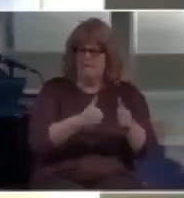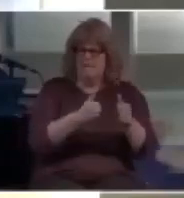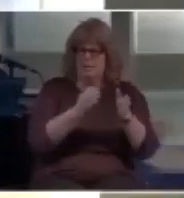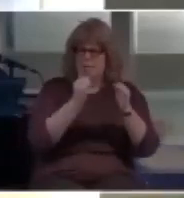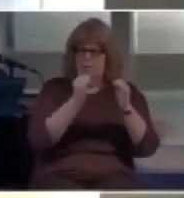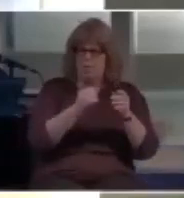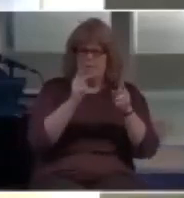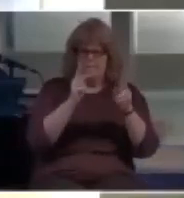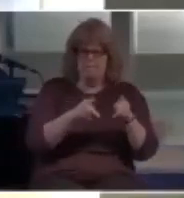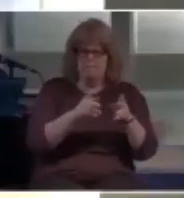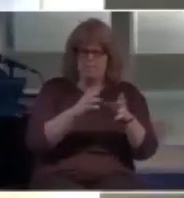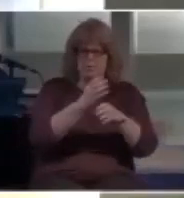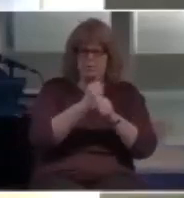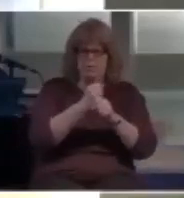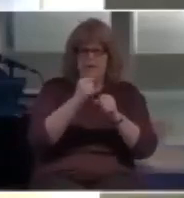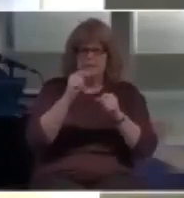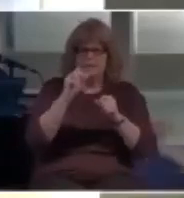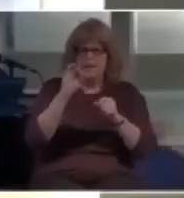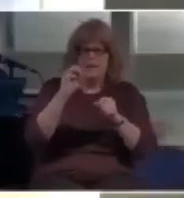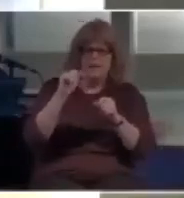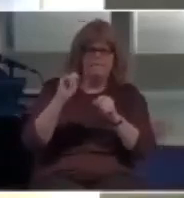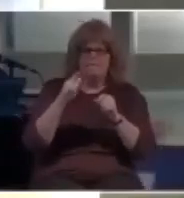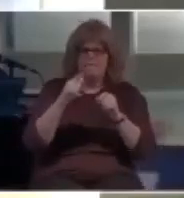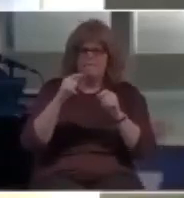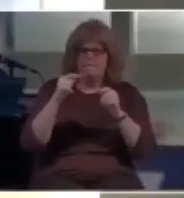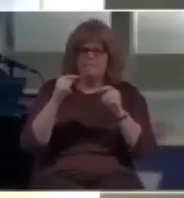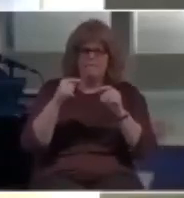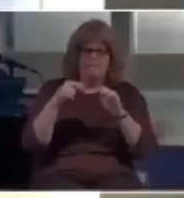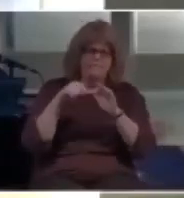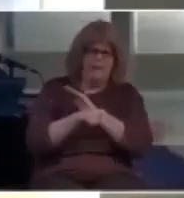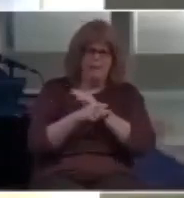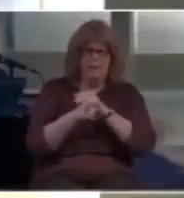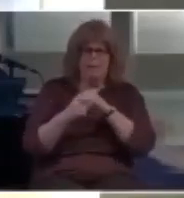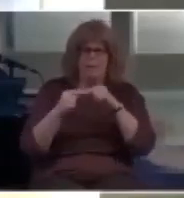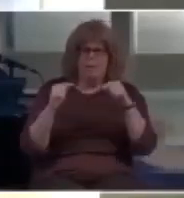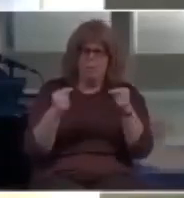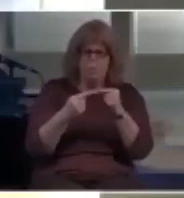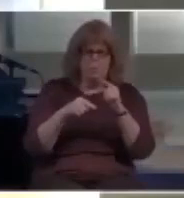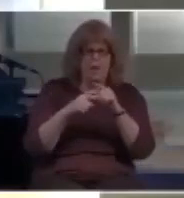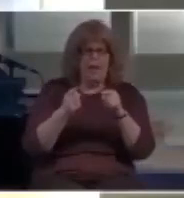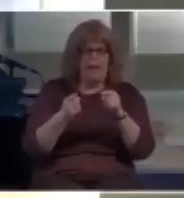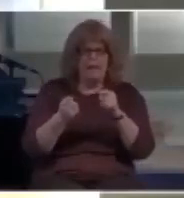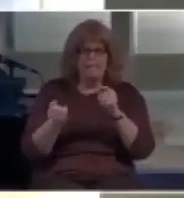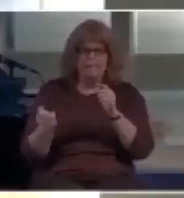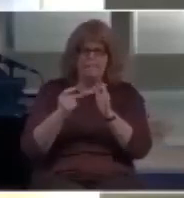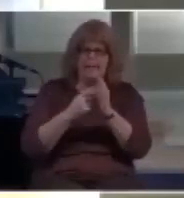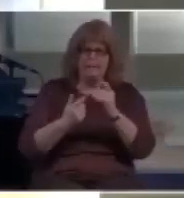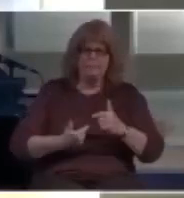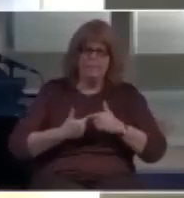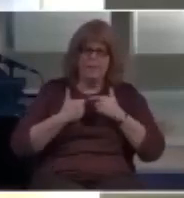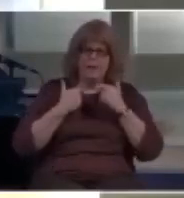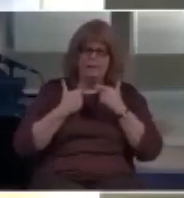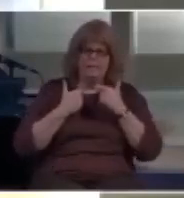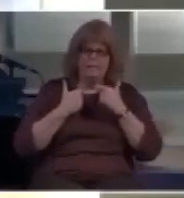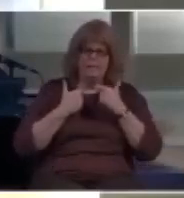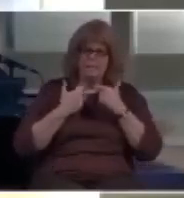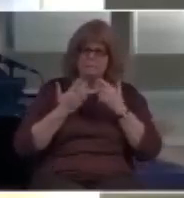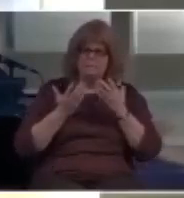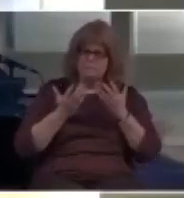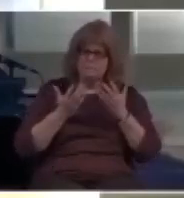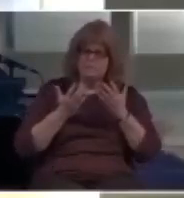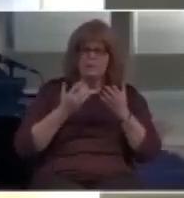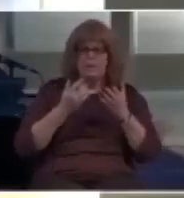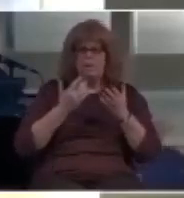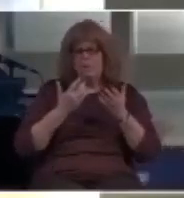receives a fatal wound and who is revived from the dead, et cetera, et cetera. And so I wanted to